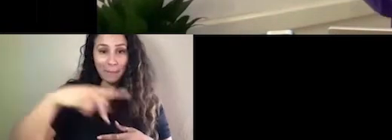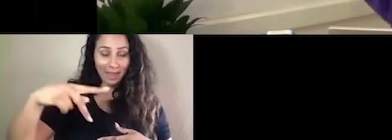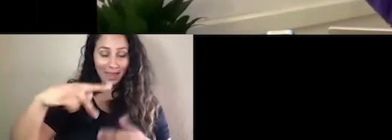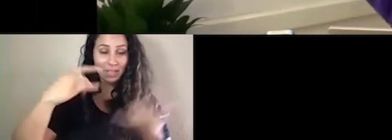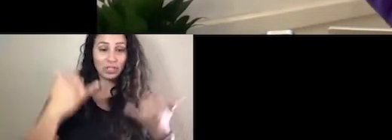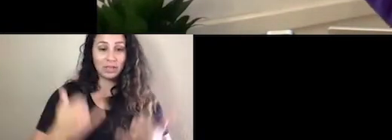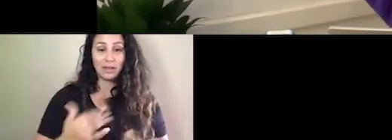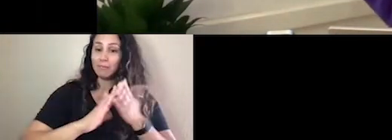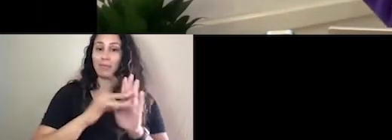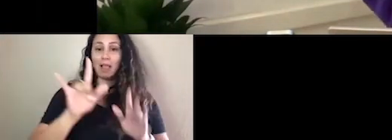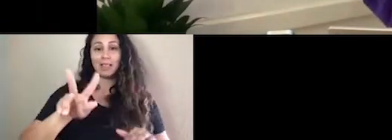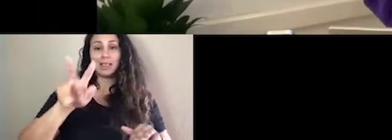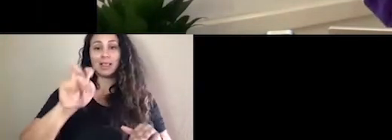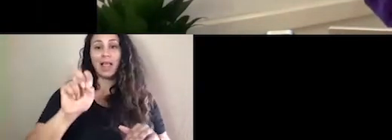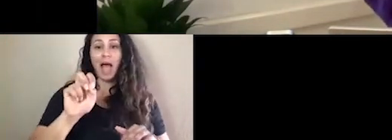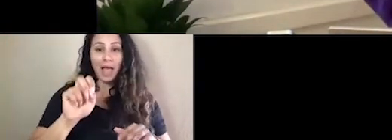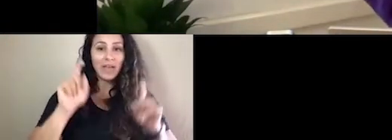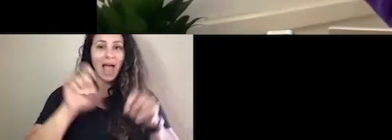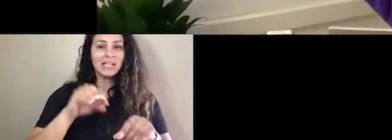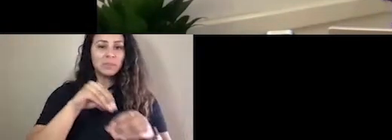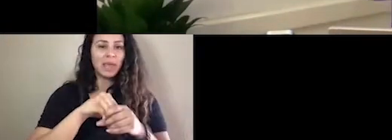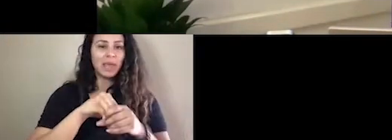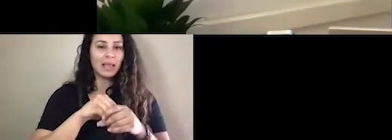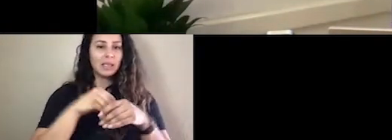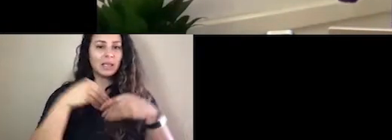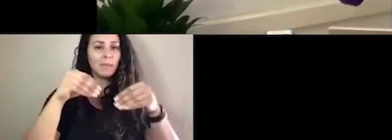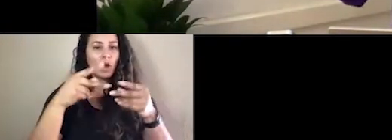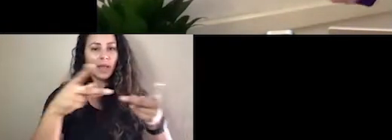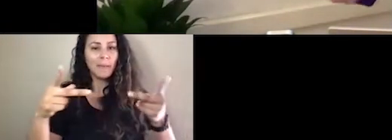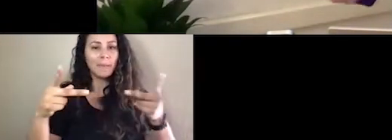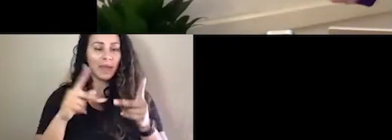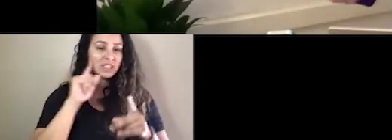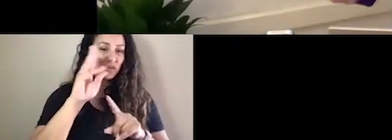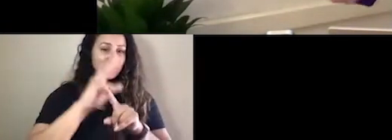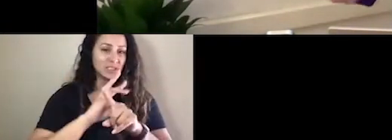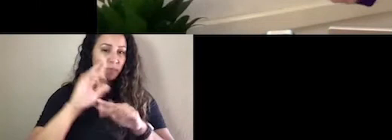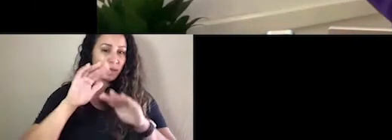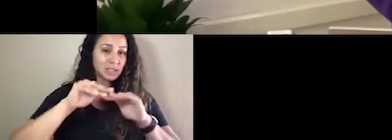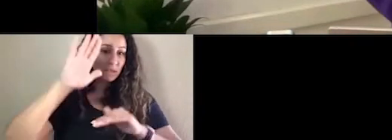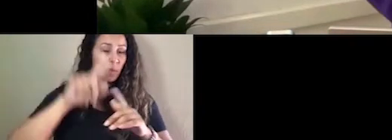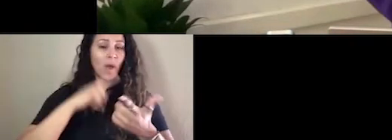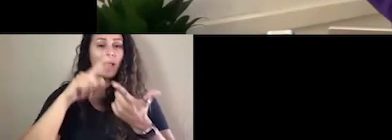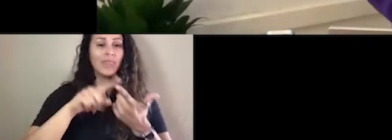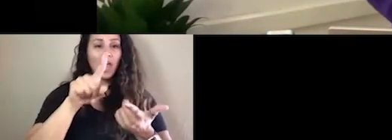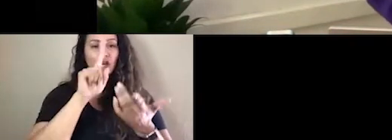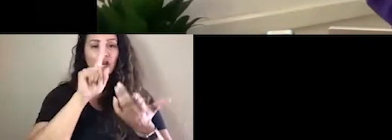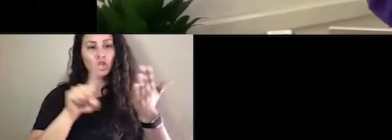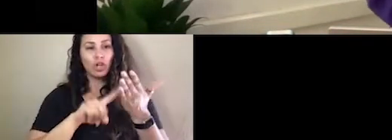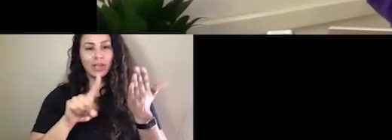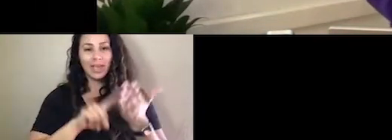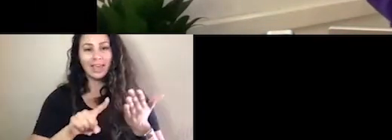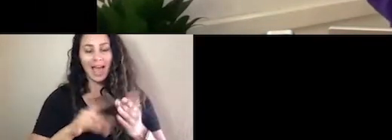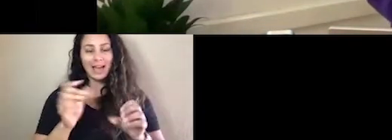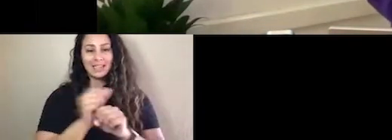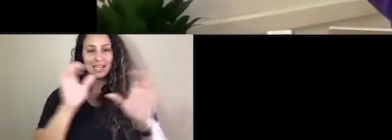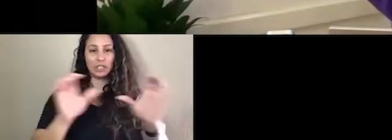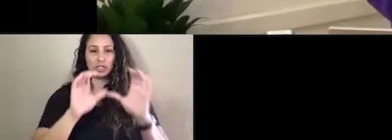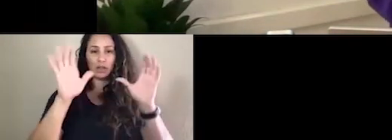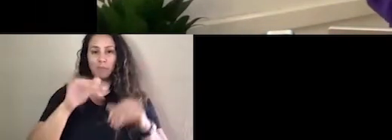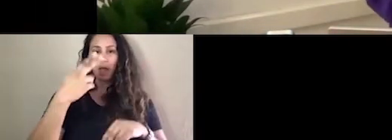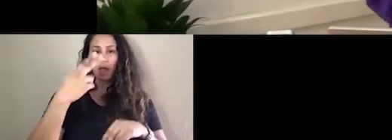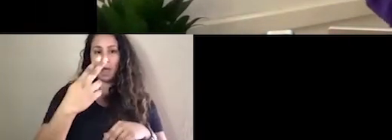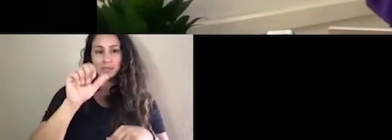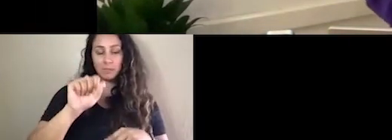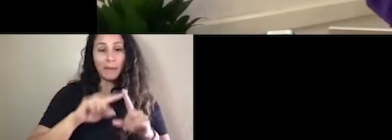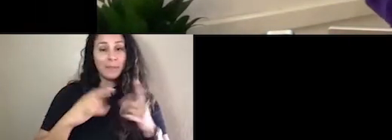live, it has to be in the marketplace maybe 6 months or more, and then you're looking at getting it certified by HubSpot.